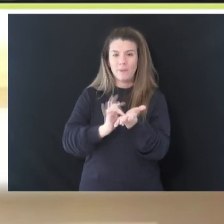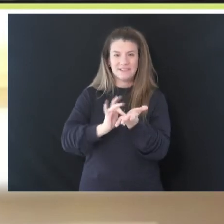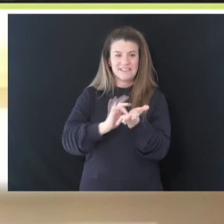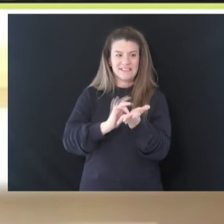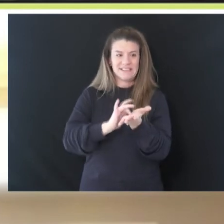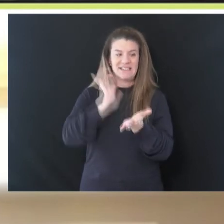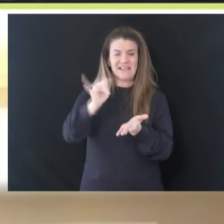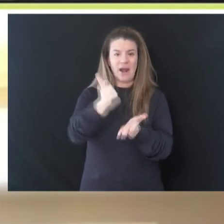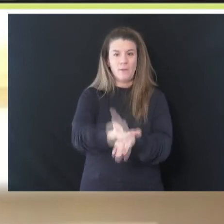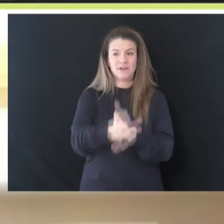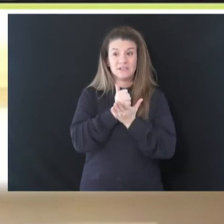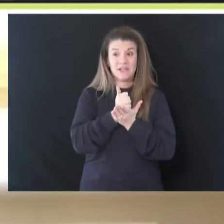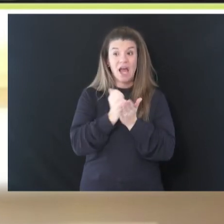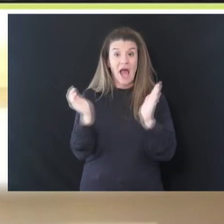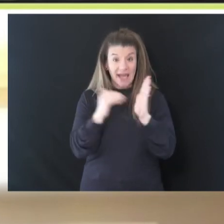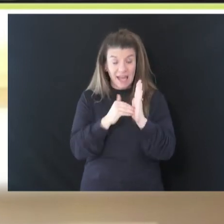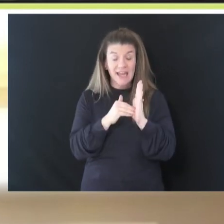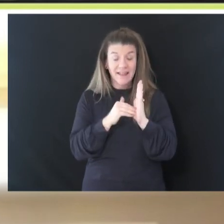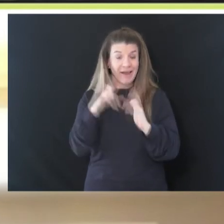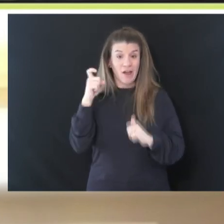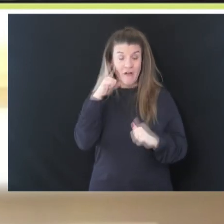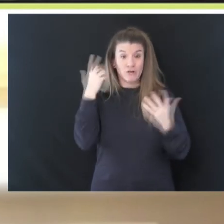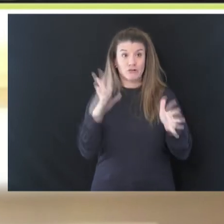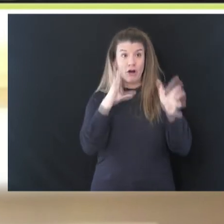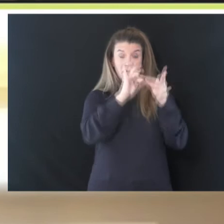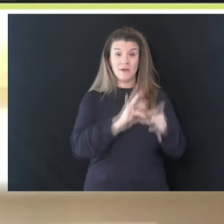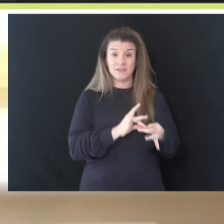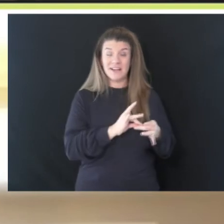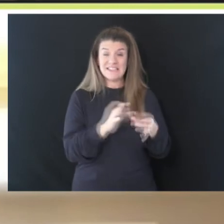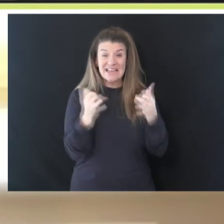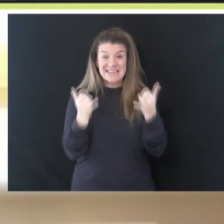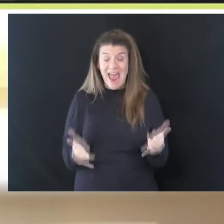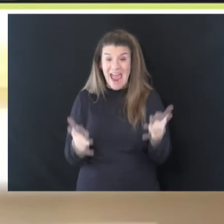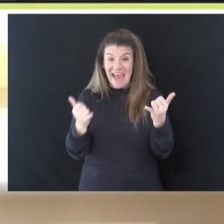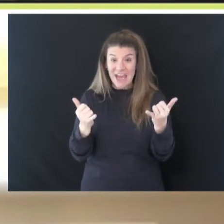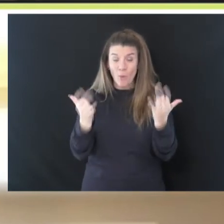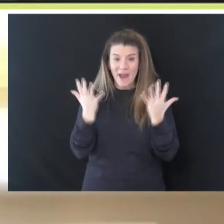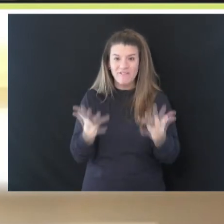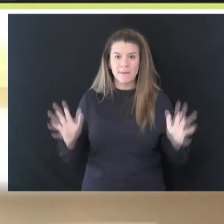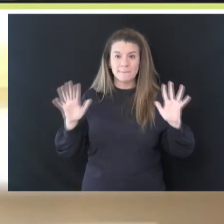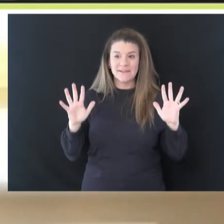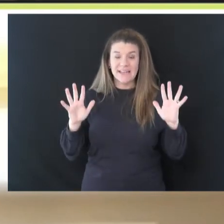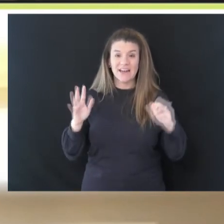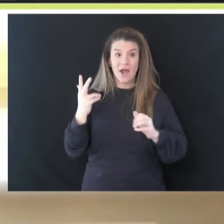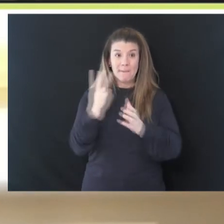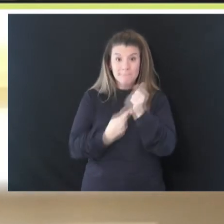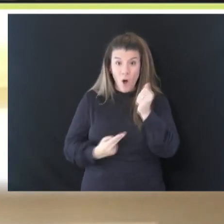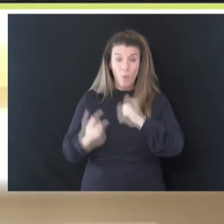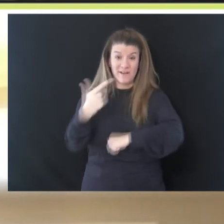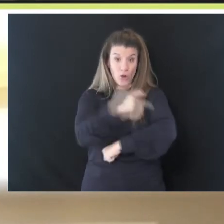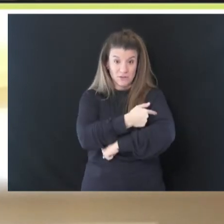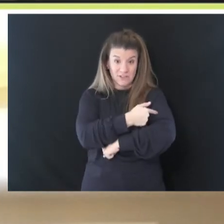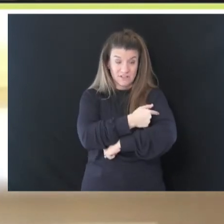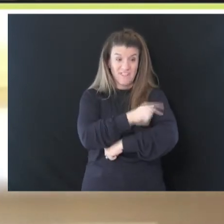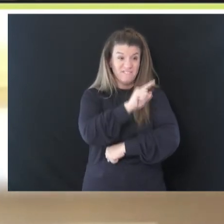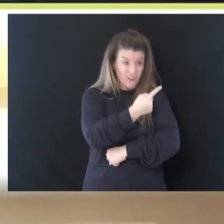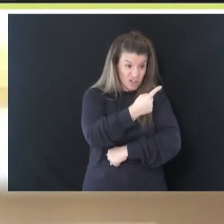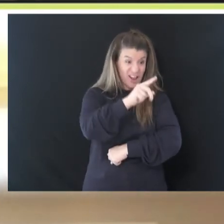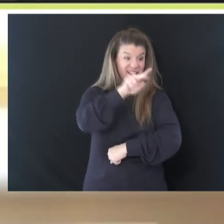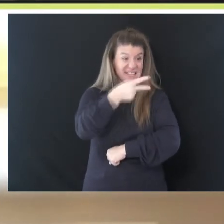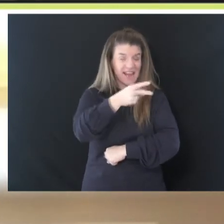helped us. Again, as the Governor pointed out, today we have completed both first and second dose in all